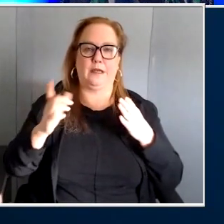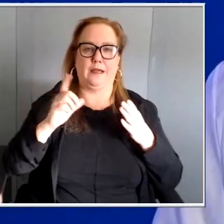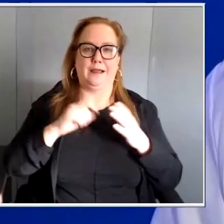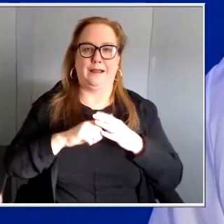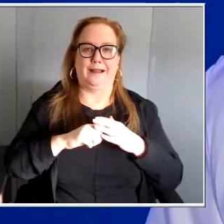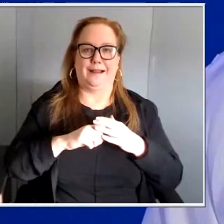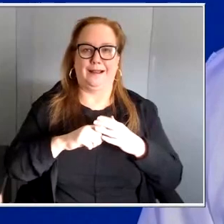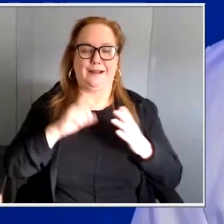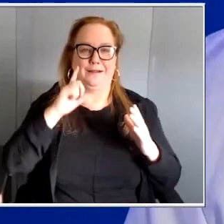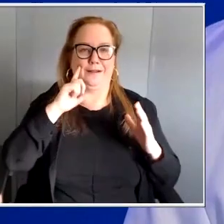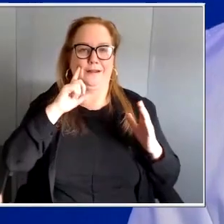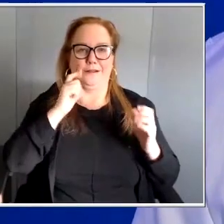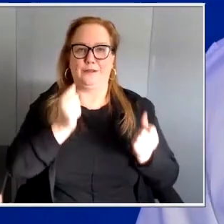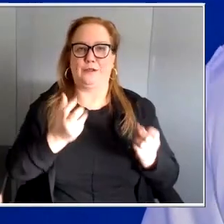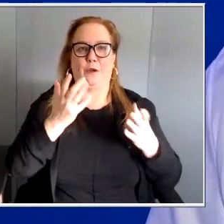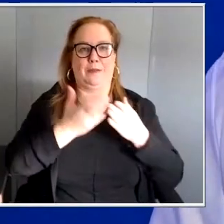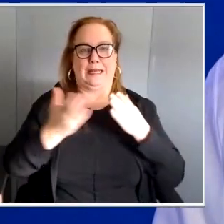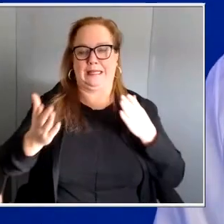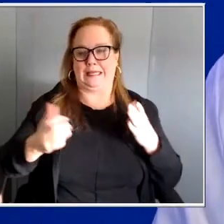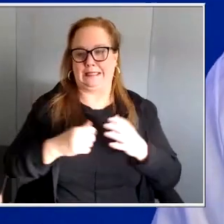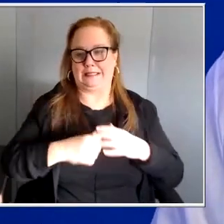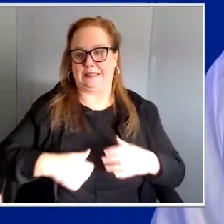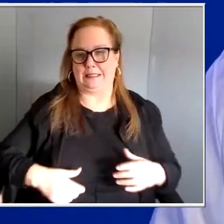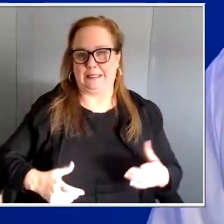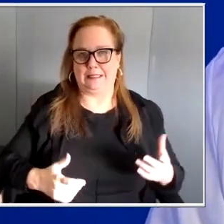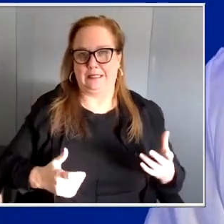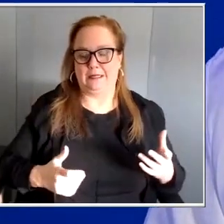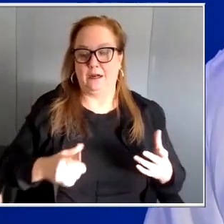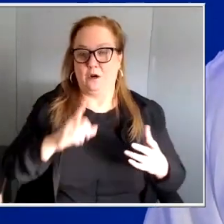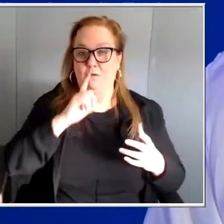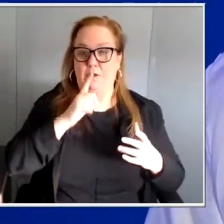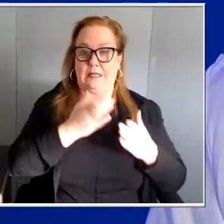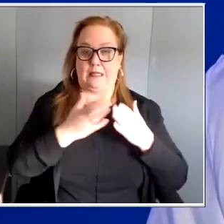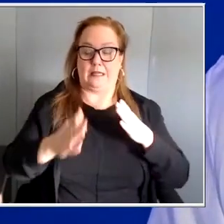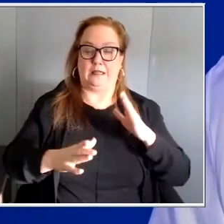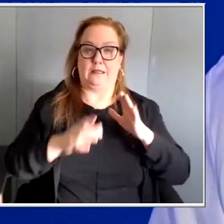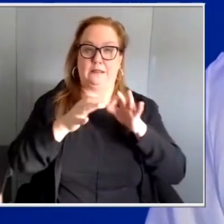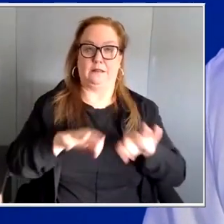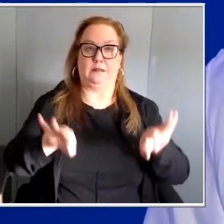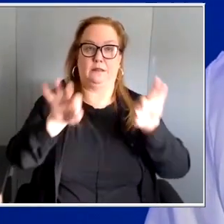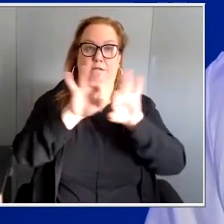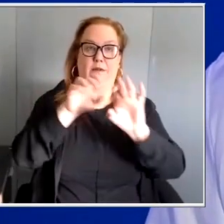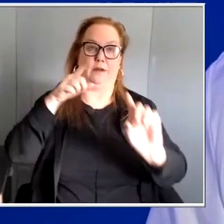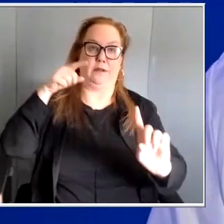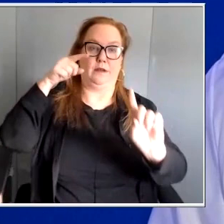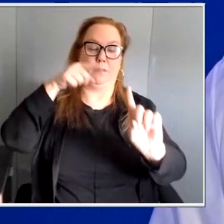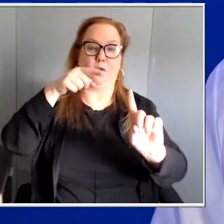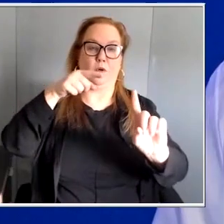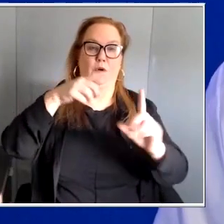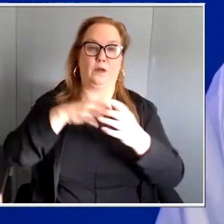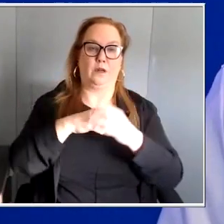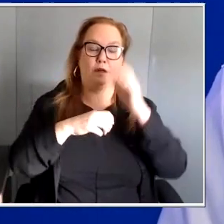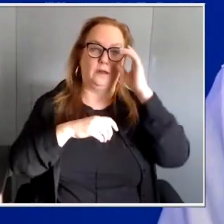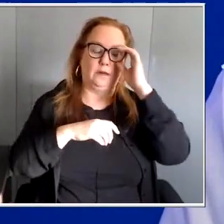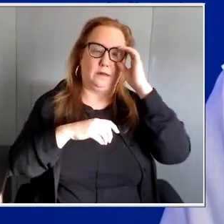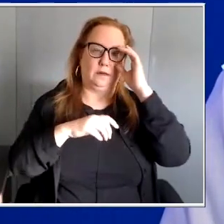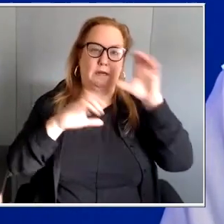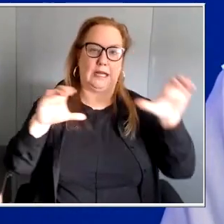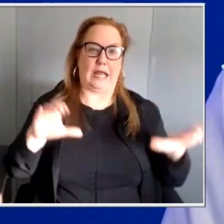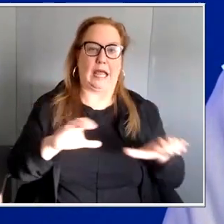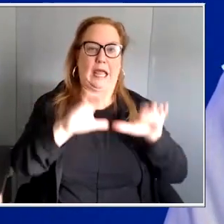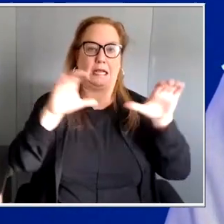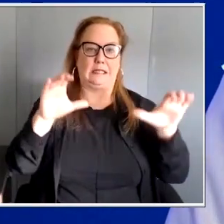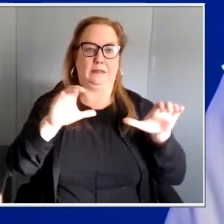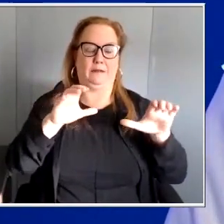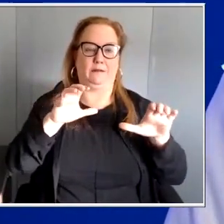so many things, but I think really the thing that stands out was definitely the point of the active attack